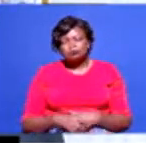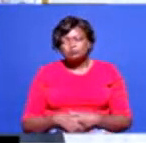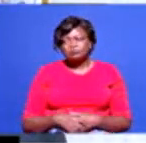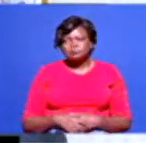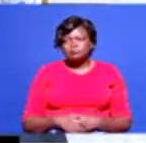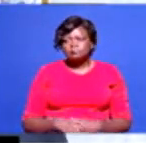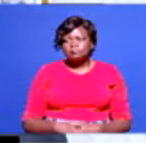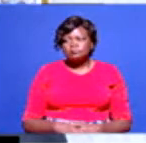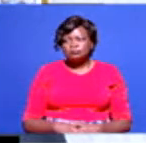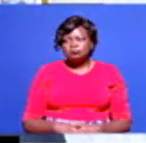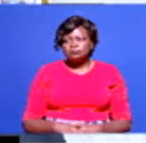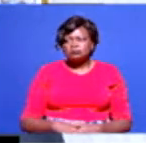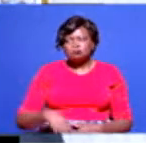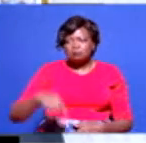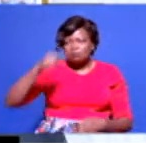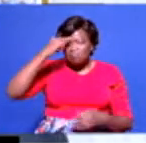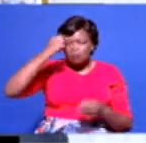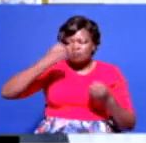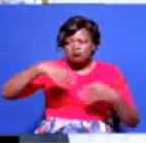2005, government lost.